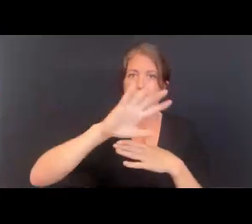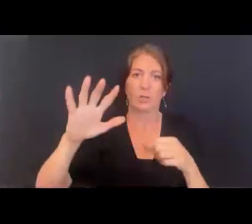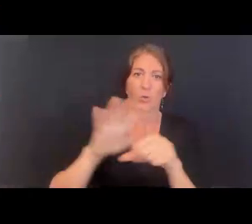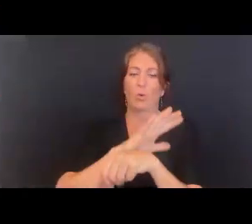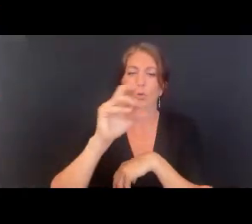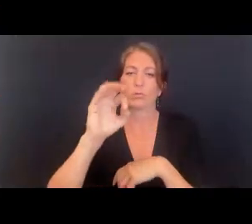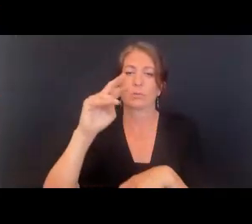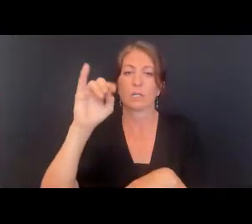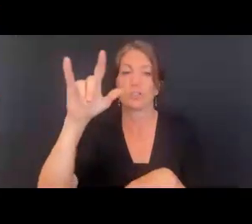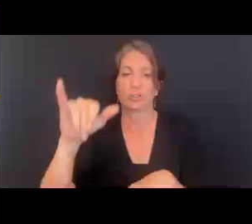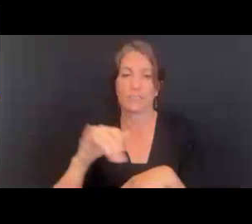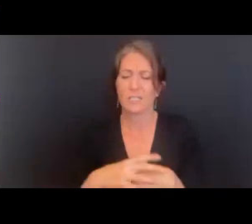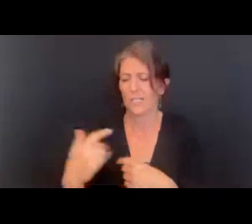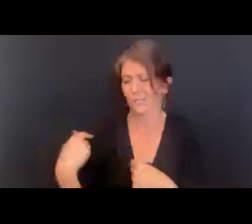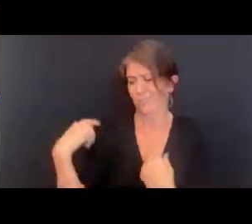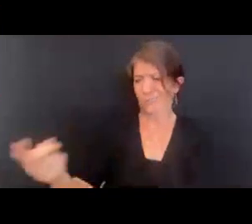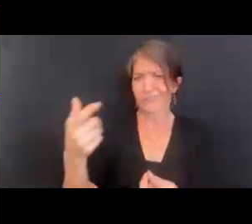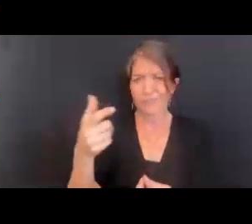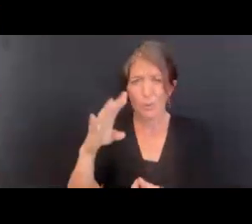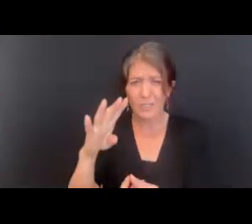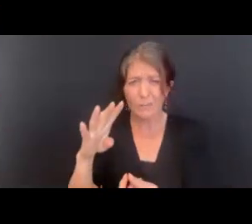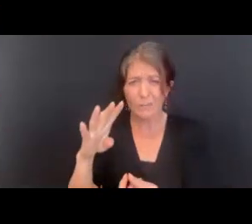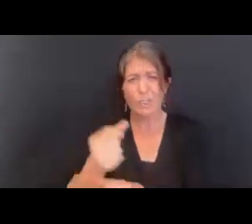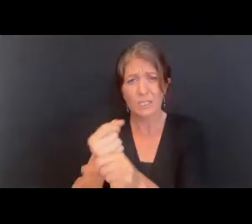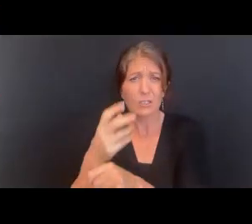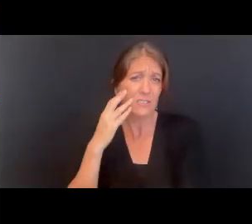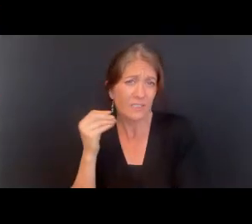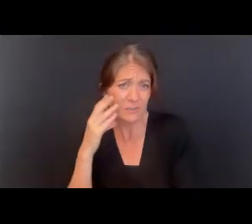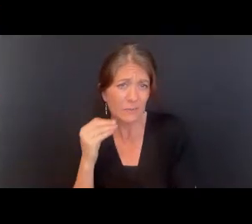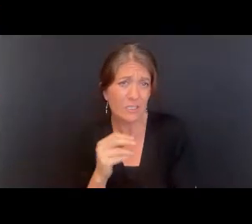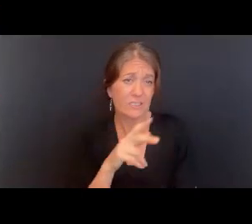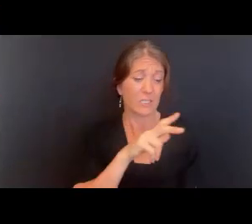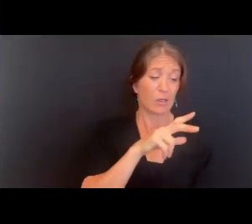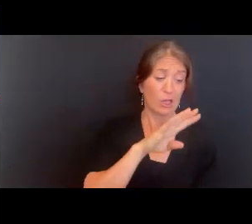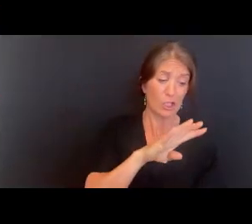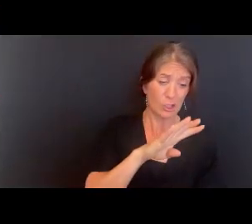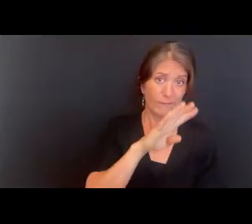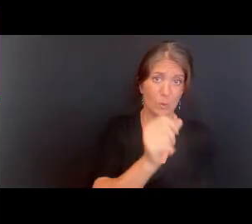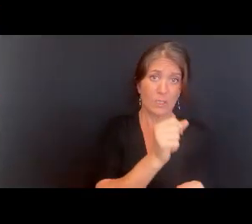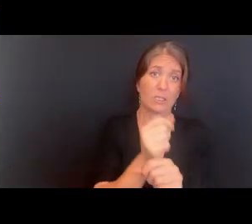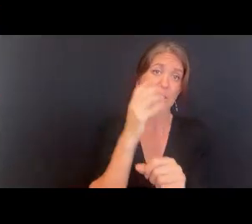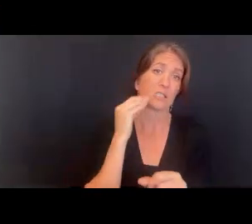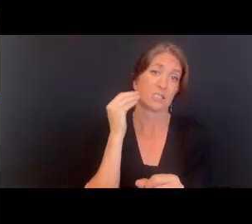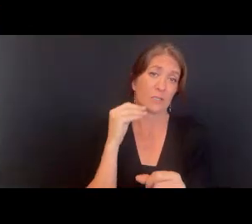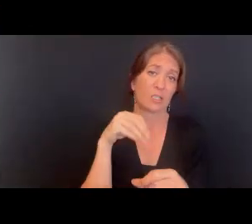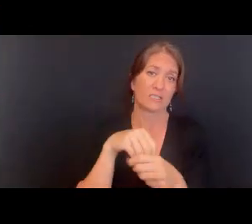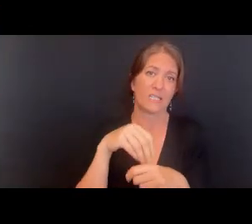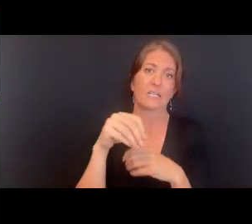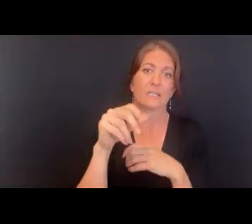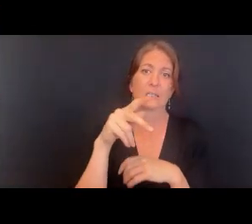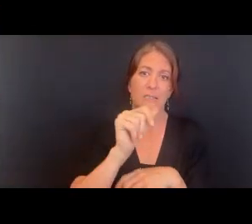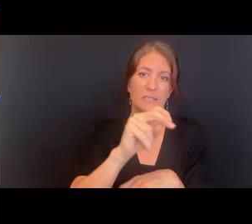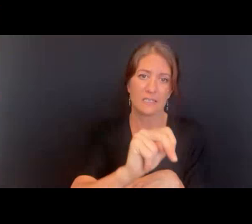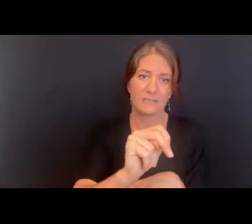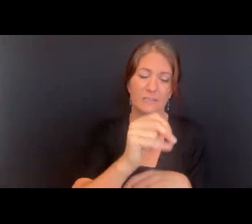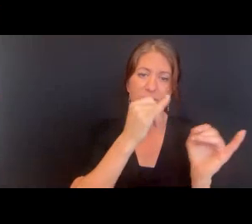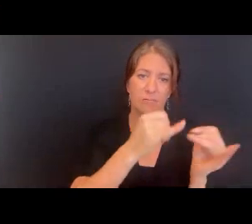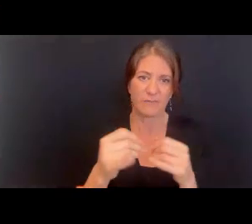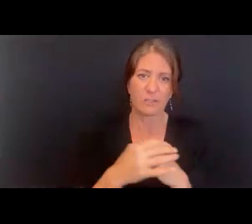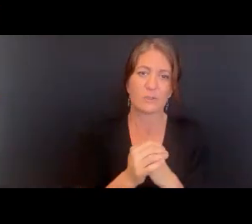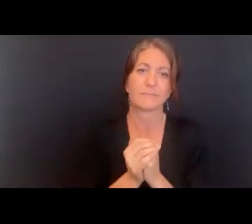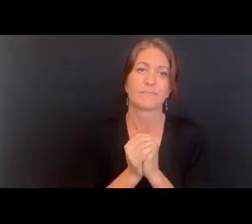independent assessments and about 30 years of experience working in the state of Kansas. As an independent assessing agency, we